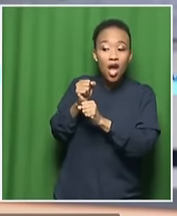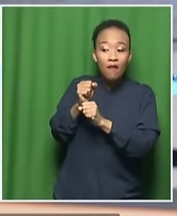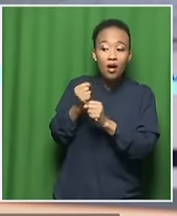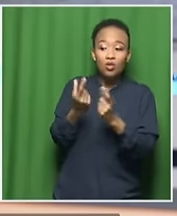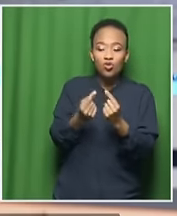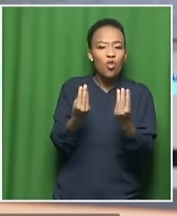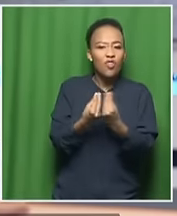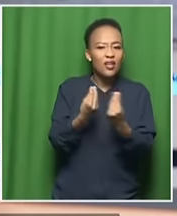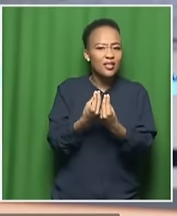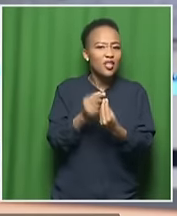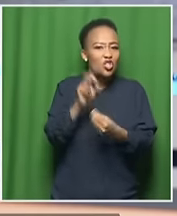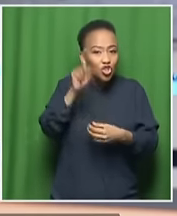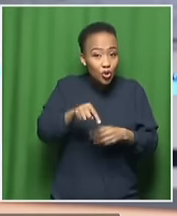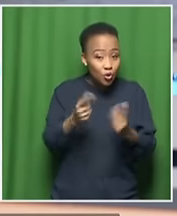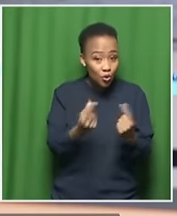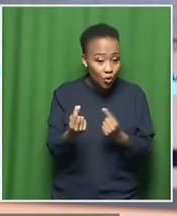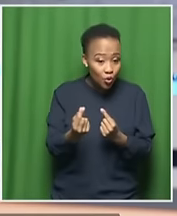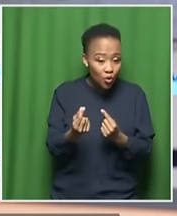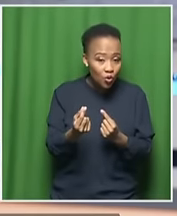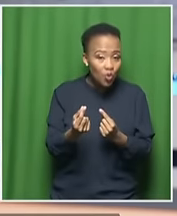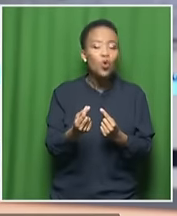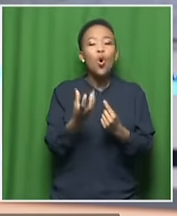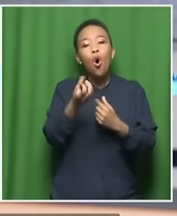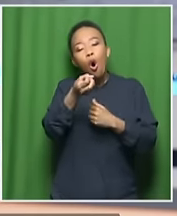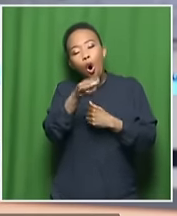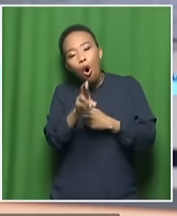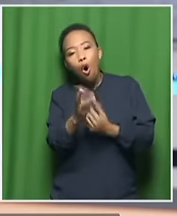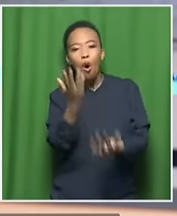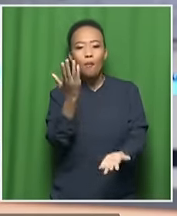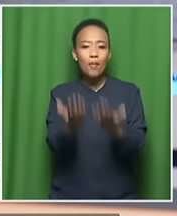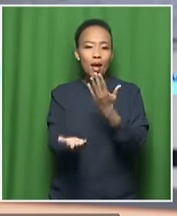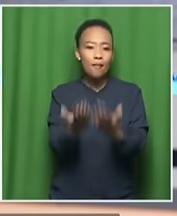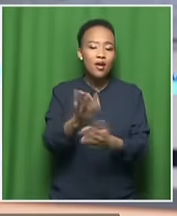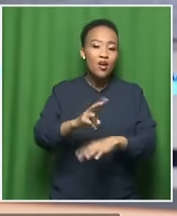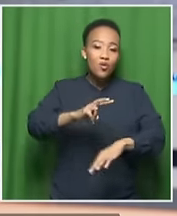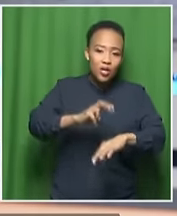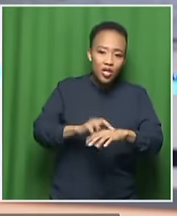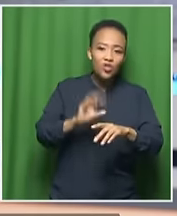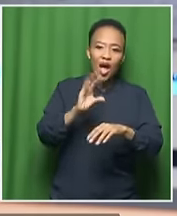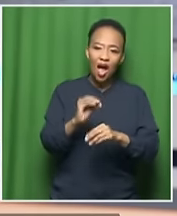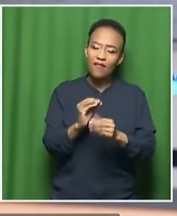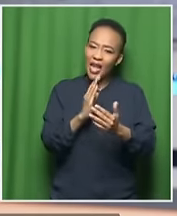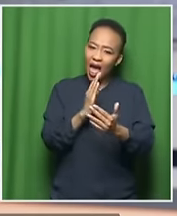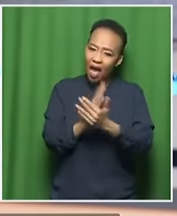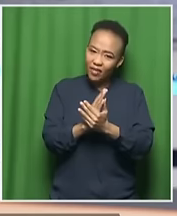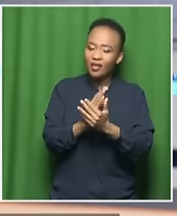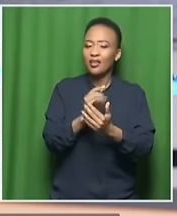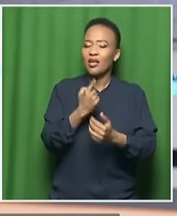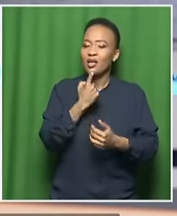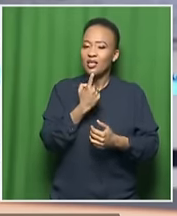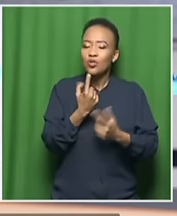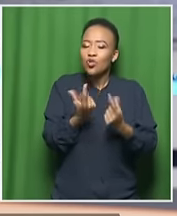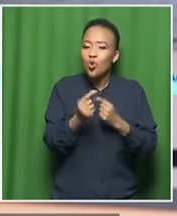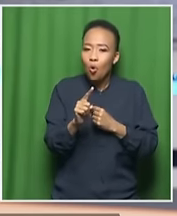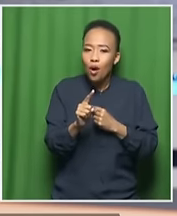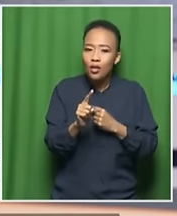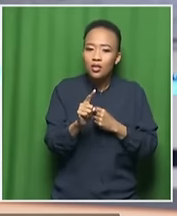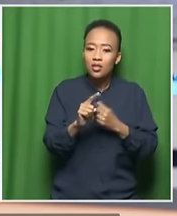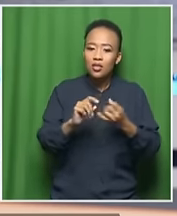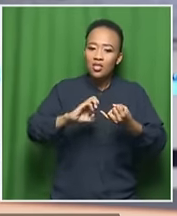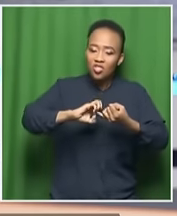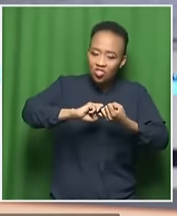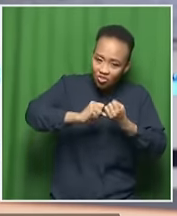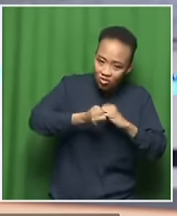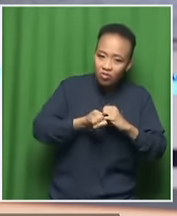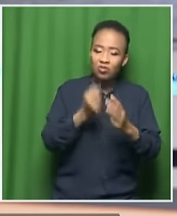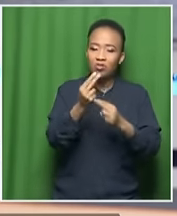and we forget about it and we move on? Or should there be a concerted effort to still try and apply